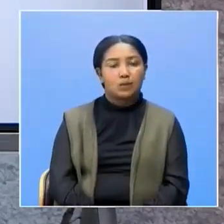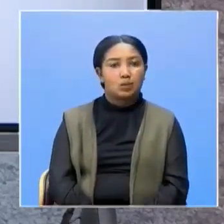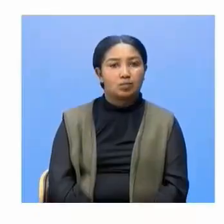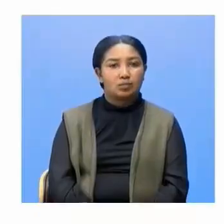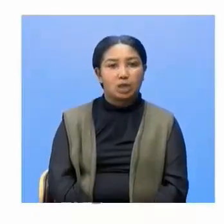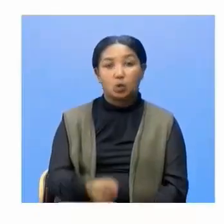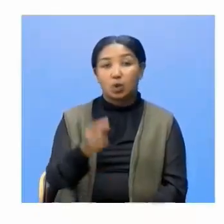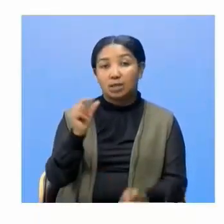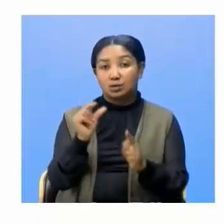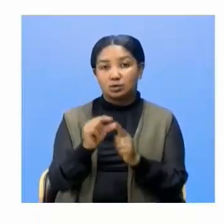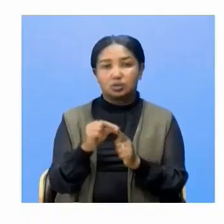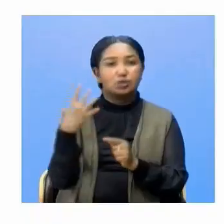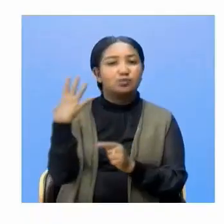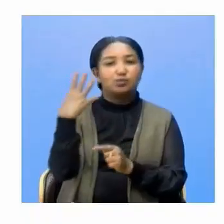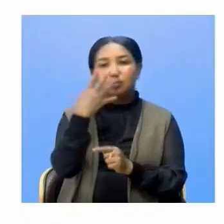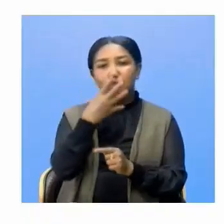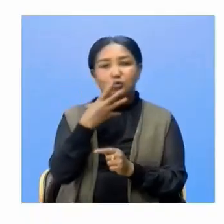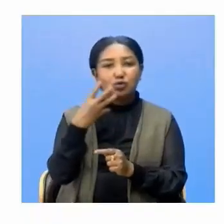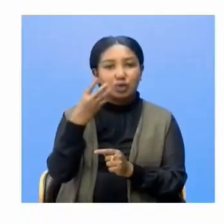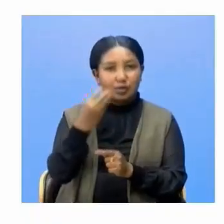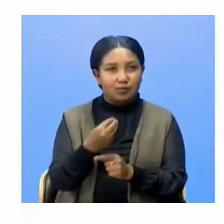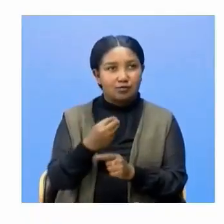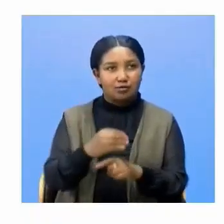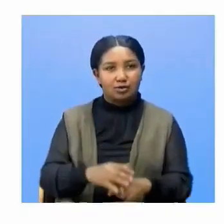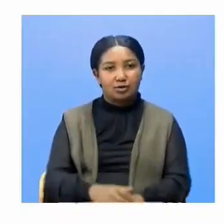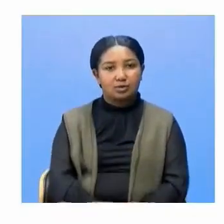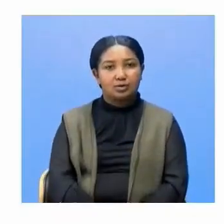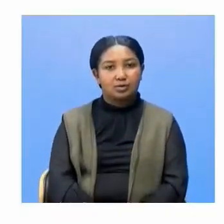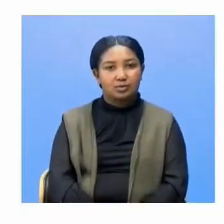Look at this word, beautiful.